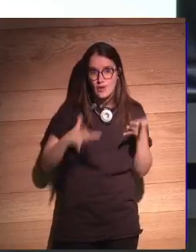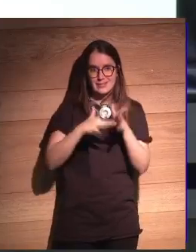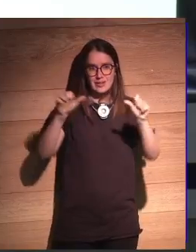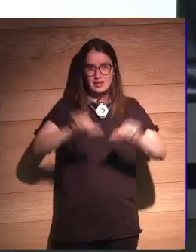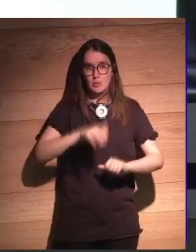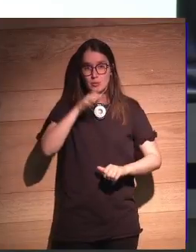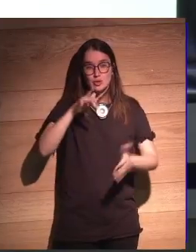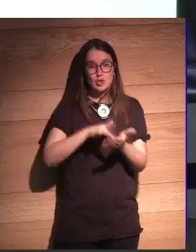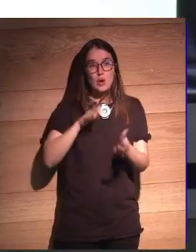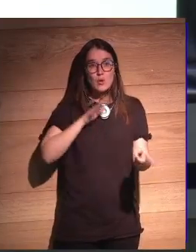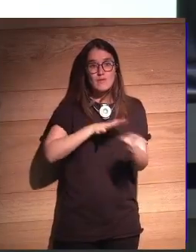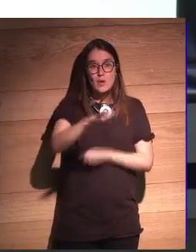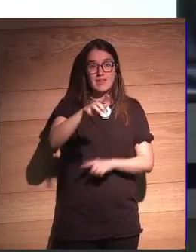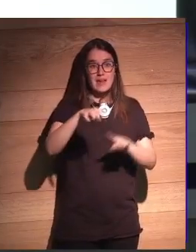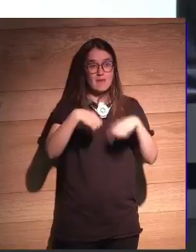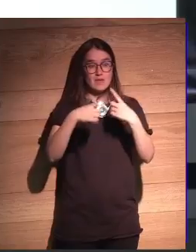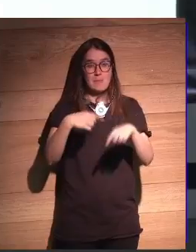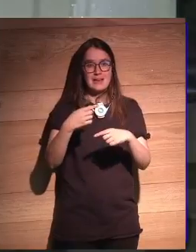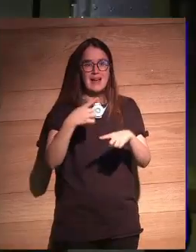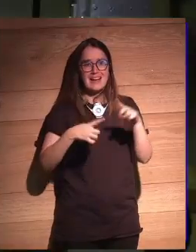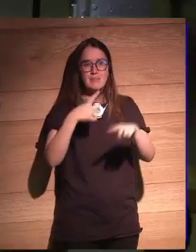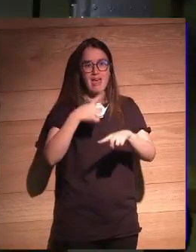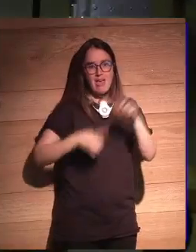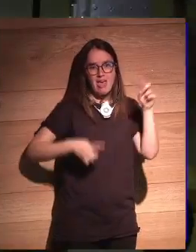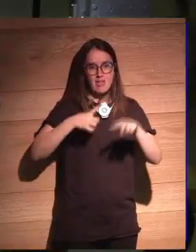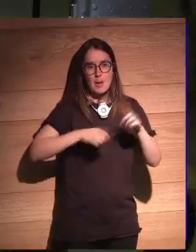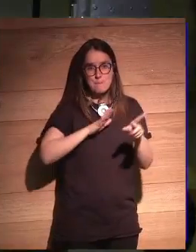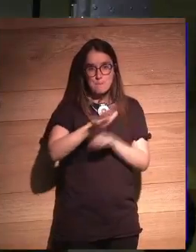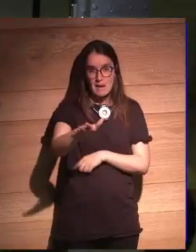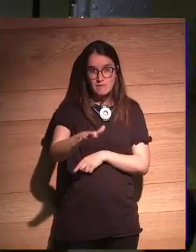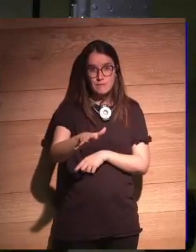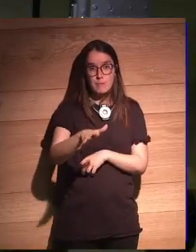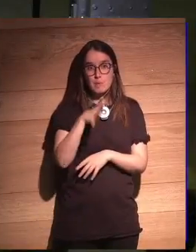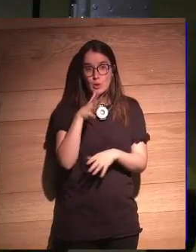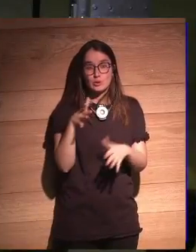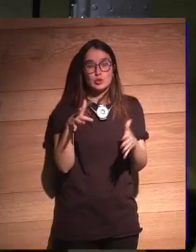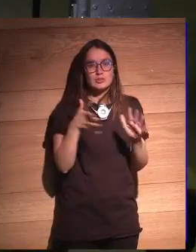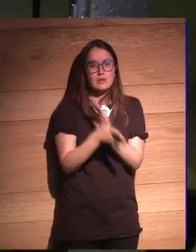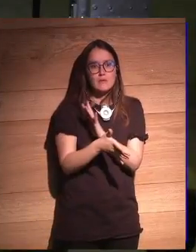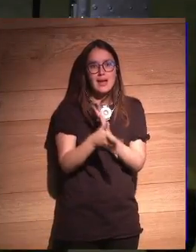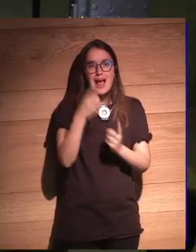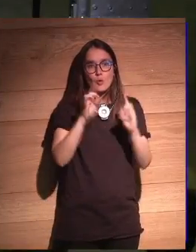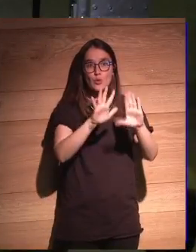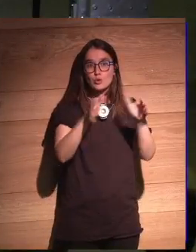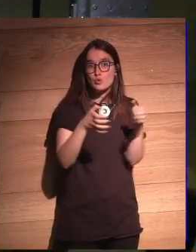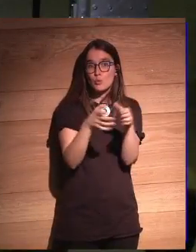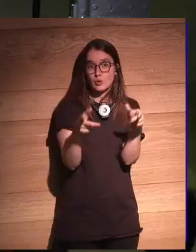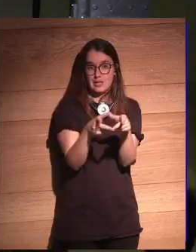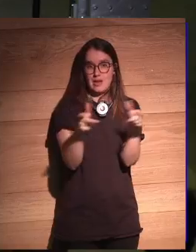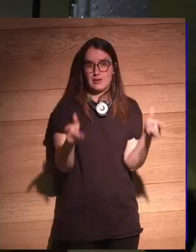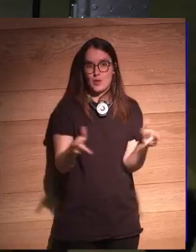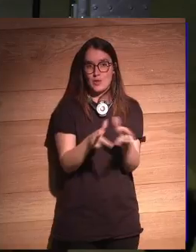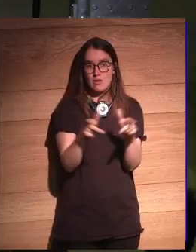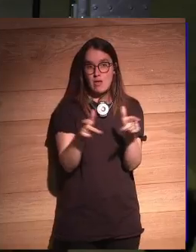middle-class families, but it's possible for the idea of housing crisis to obscure the fact that there are certain groups in society that have